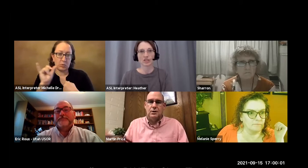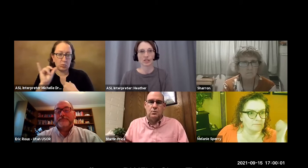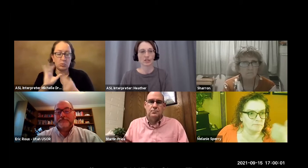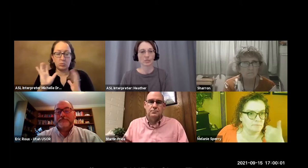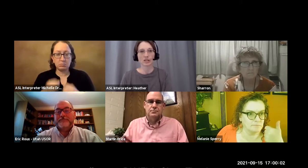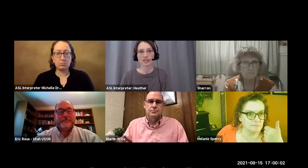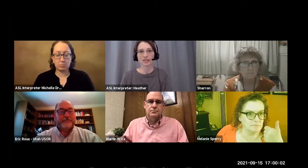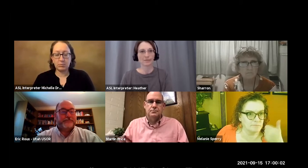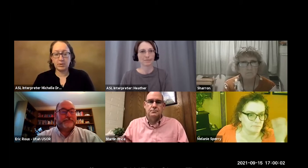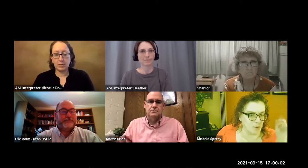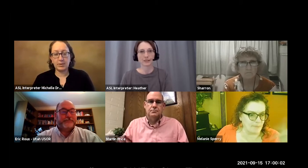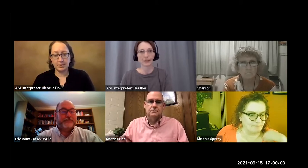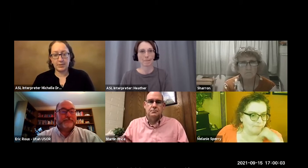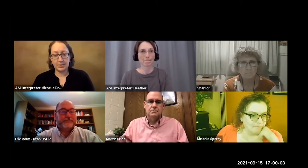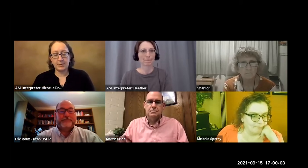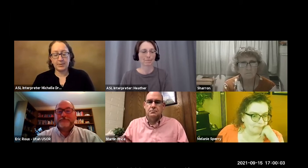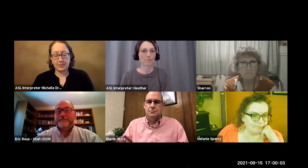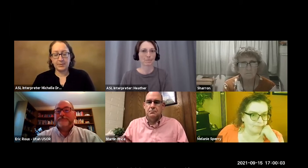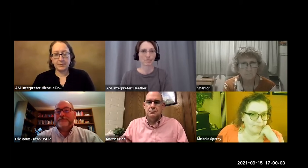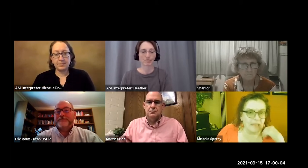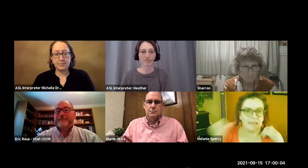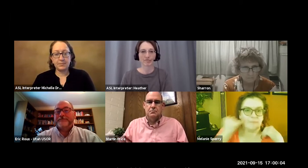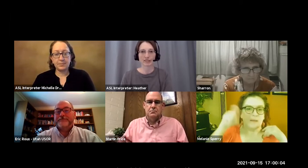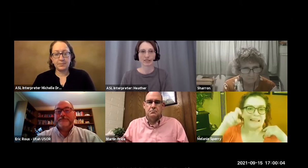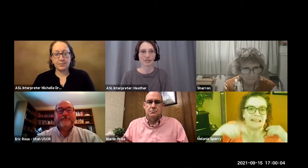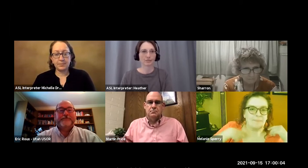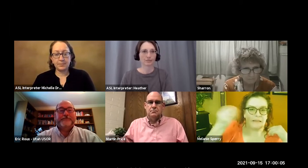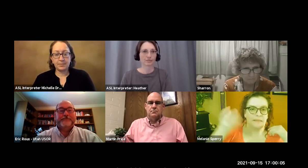Okay, the chat should be on then.